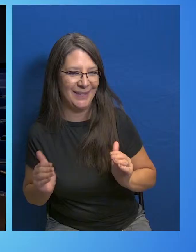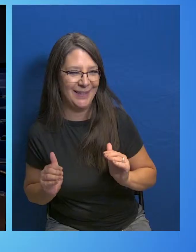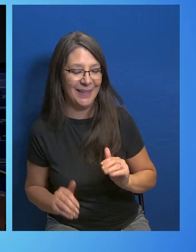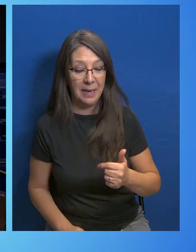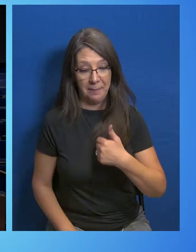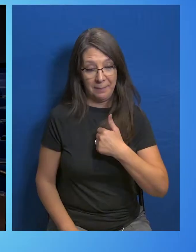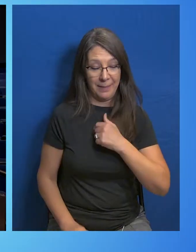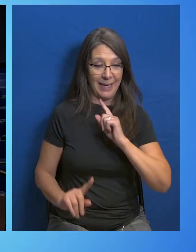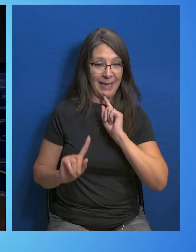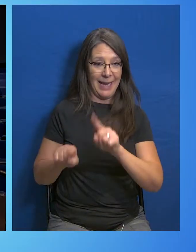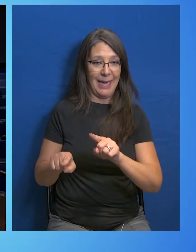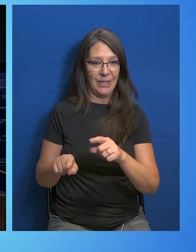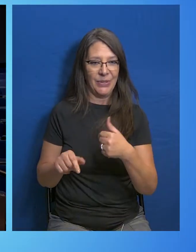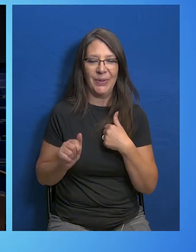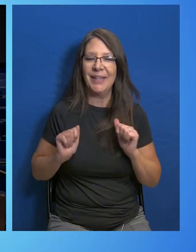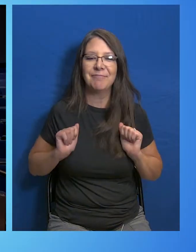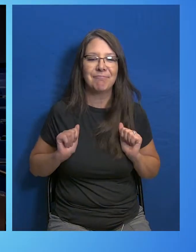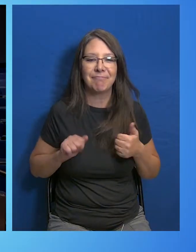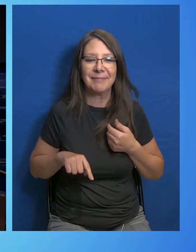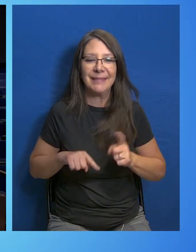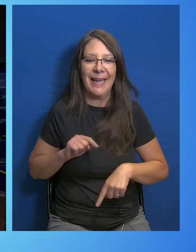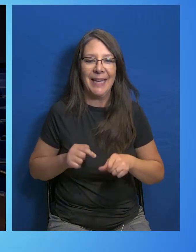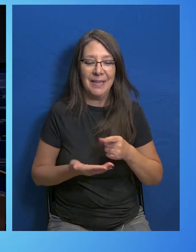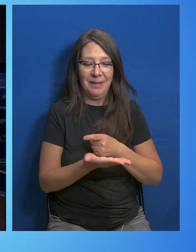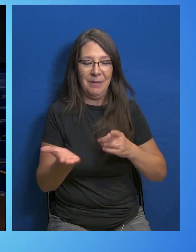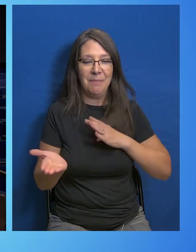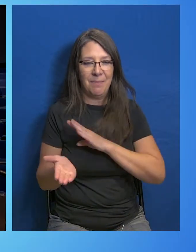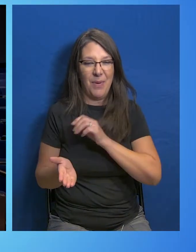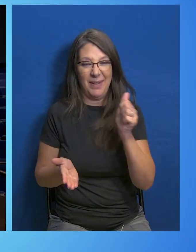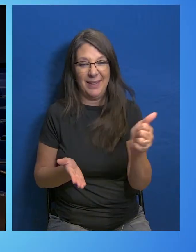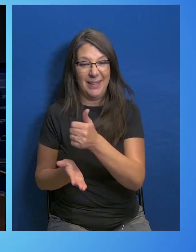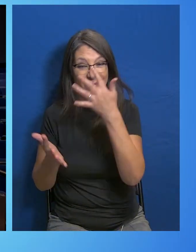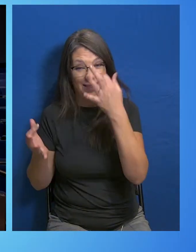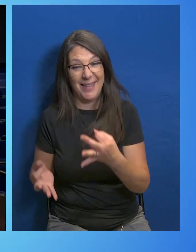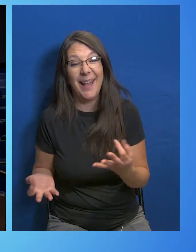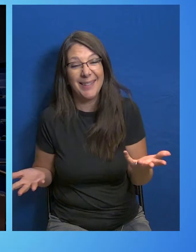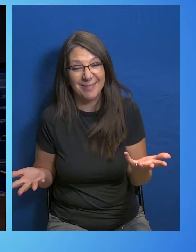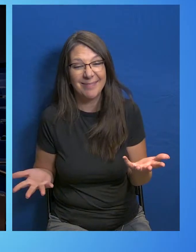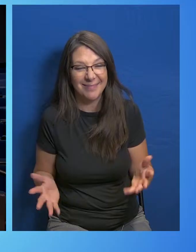That's something that the board needs to make its own decision on.